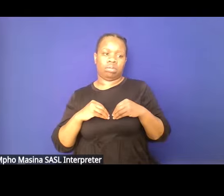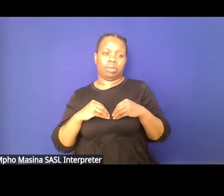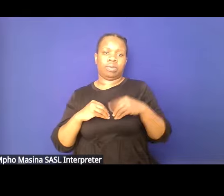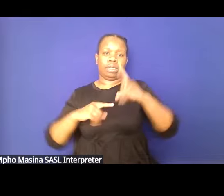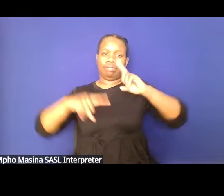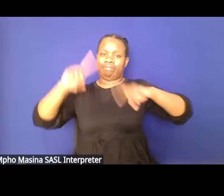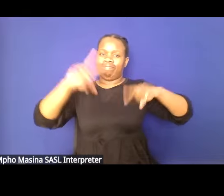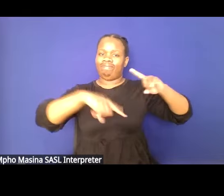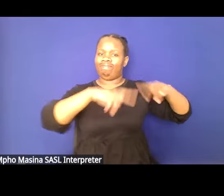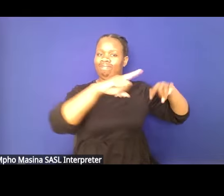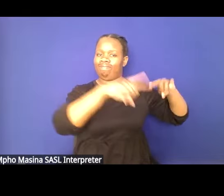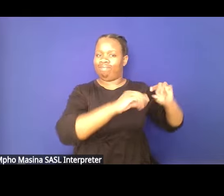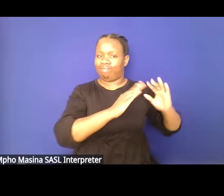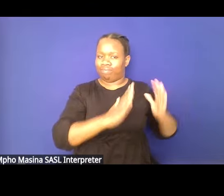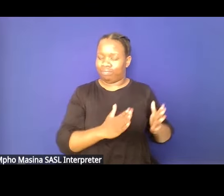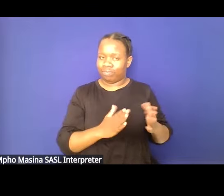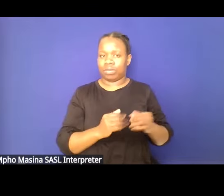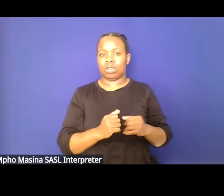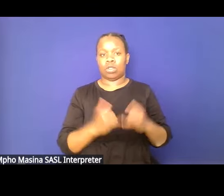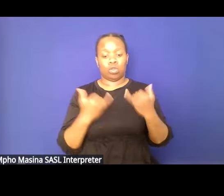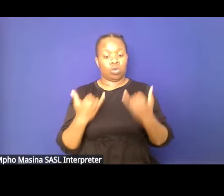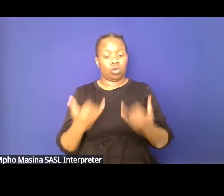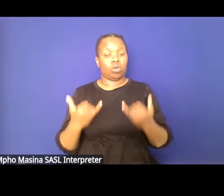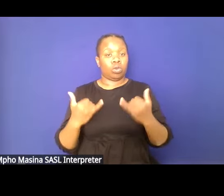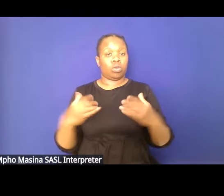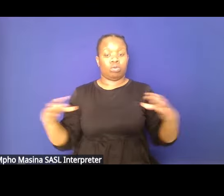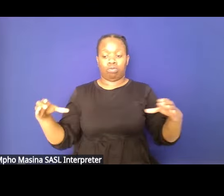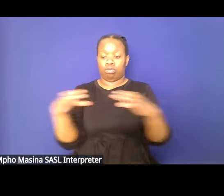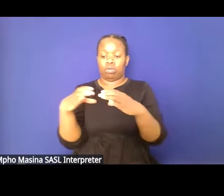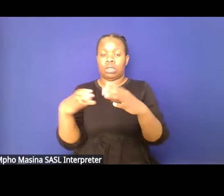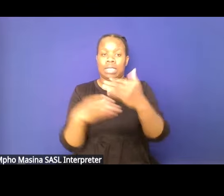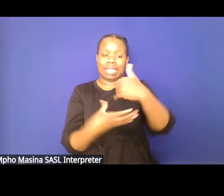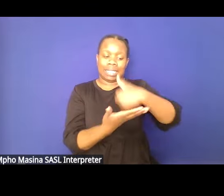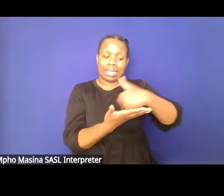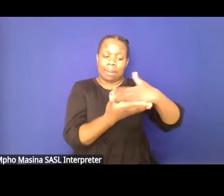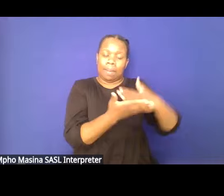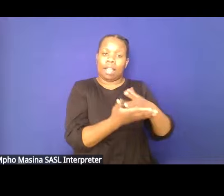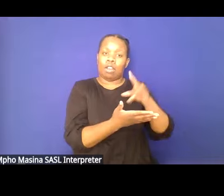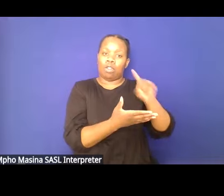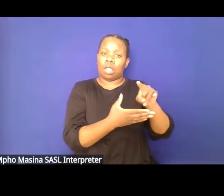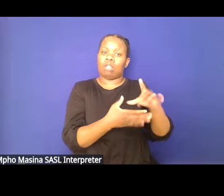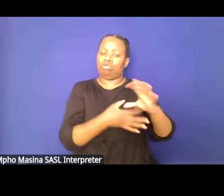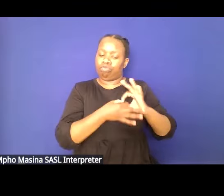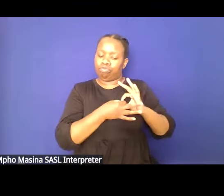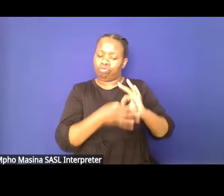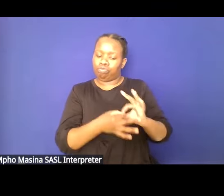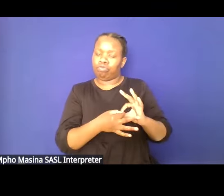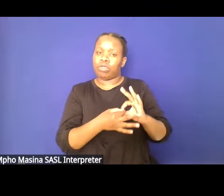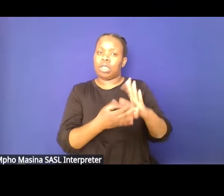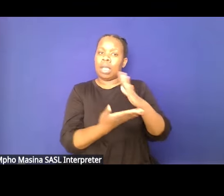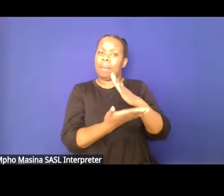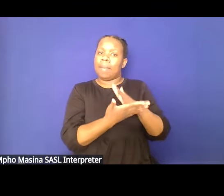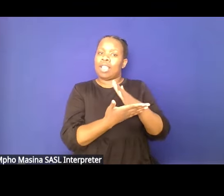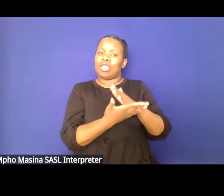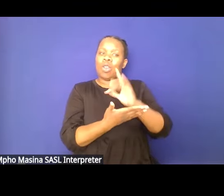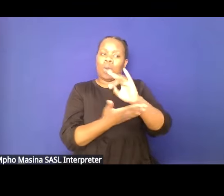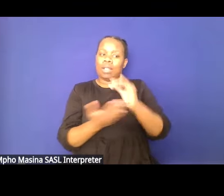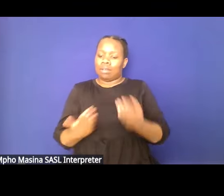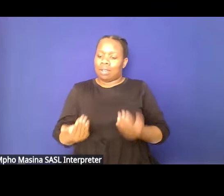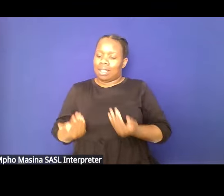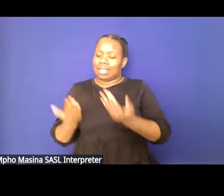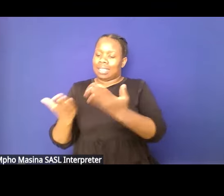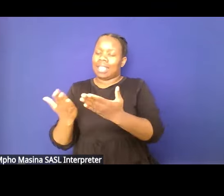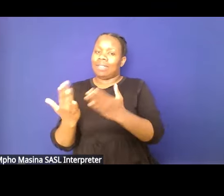diversity. Today's session is part of that commitment, ensuring our service is accessible